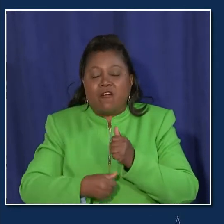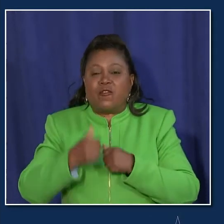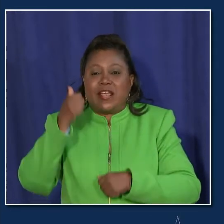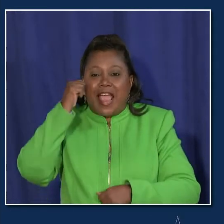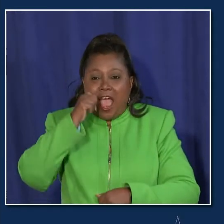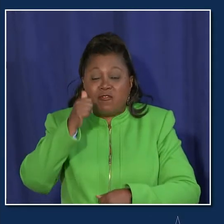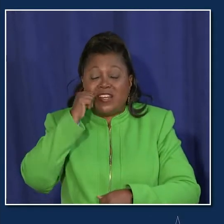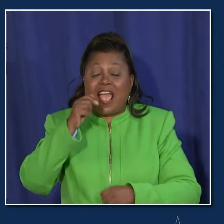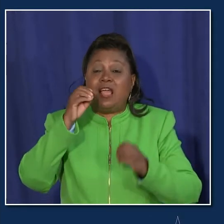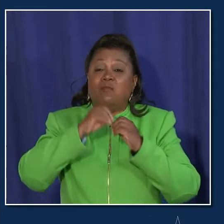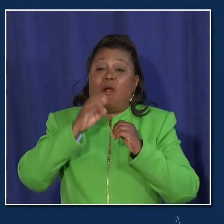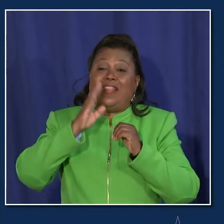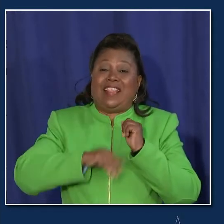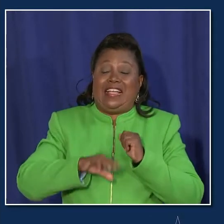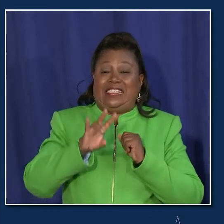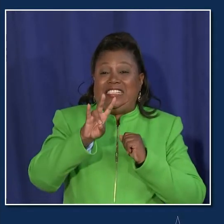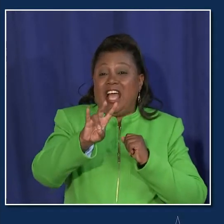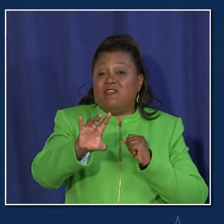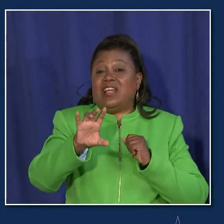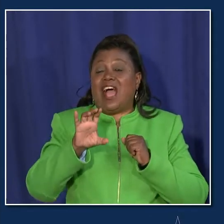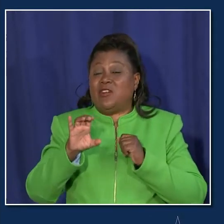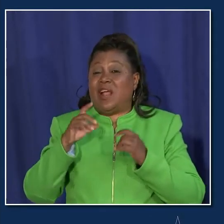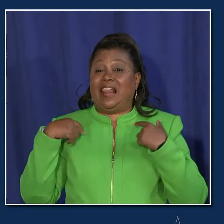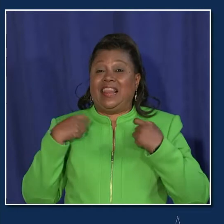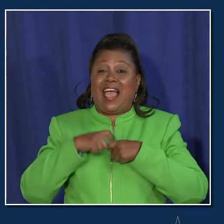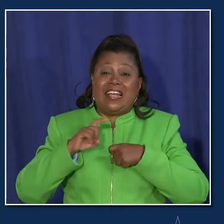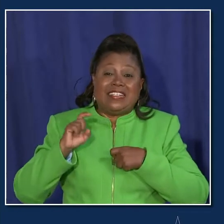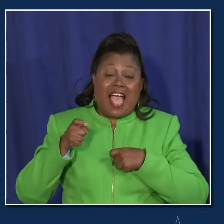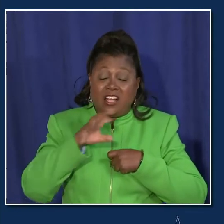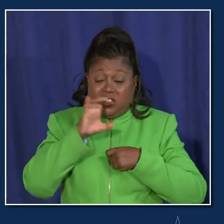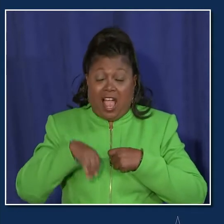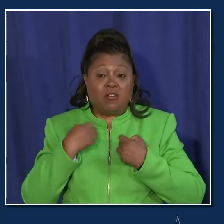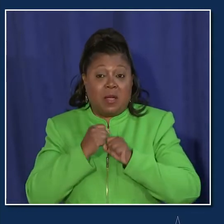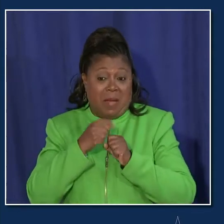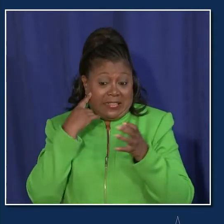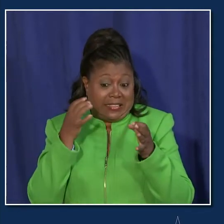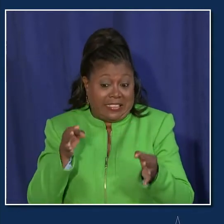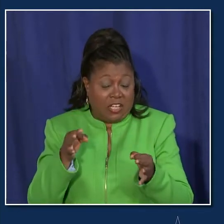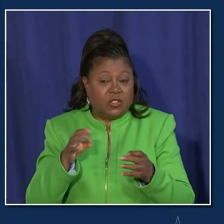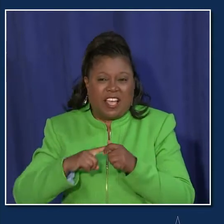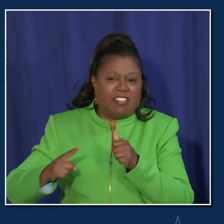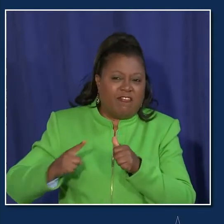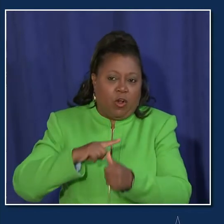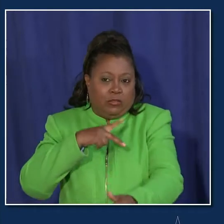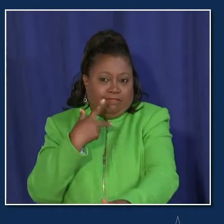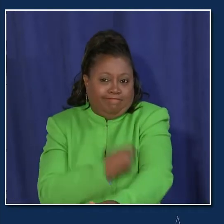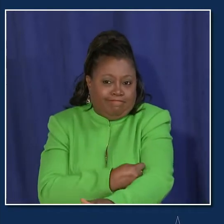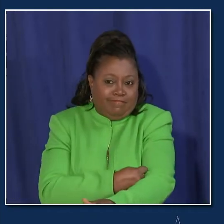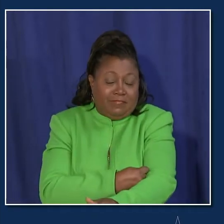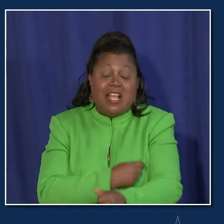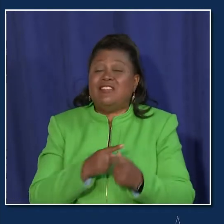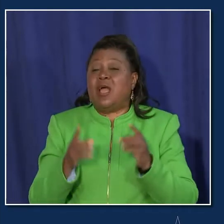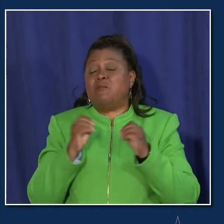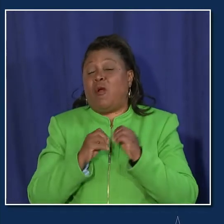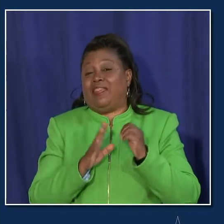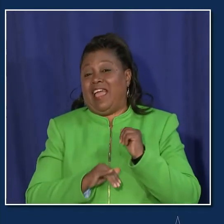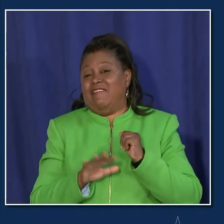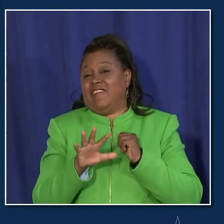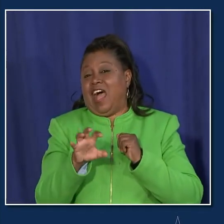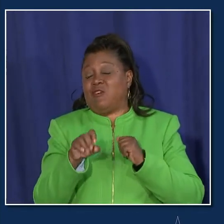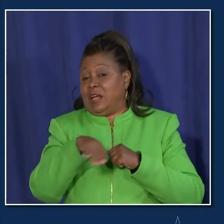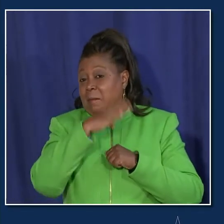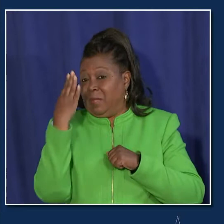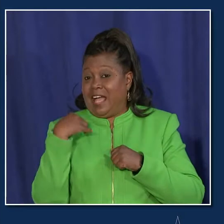day, there are more than 700 Latinx Chicagoans who make that decision to get the first dose of vaccine. There are more than 500